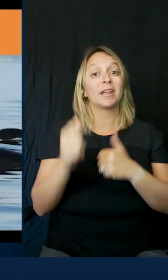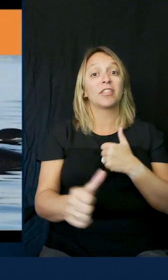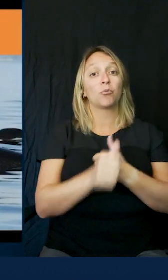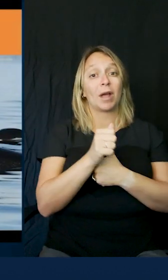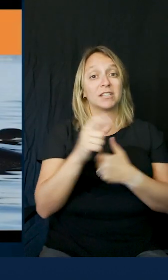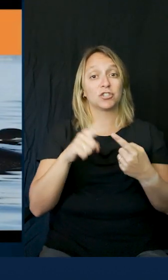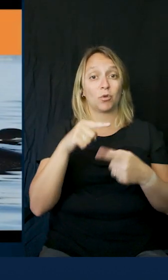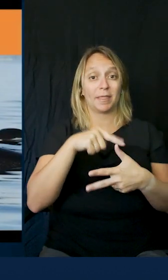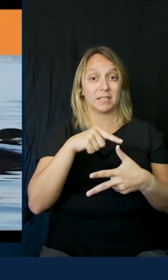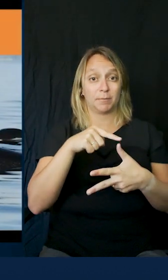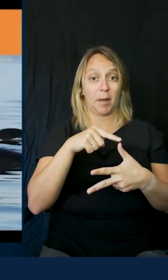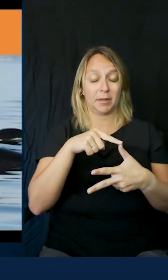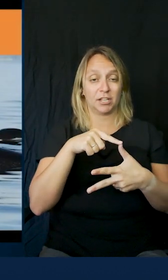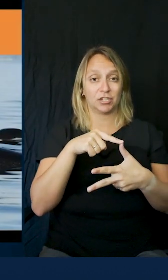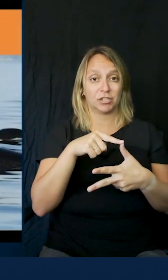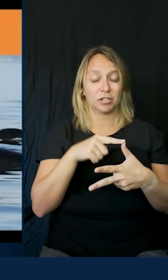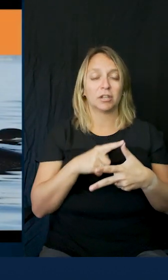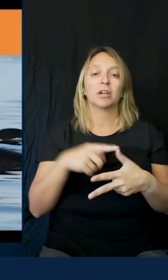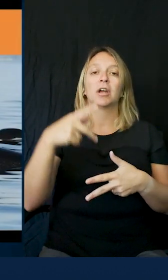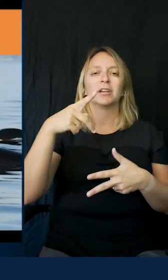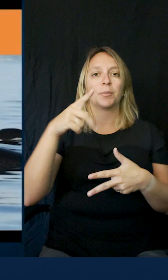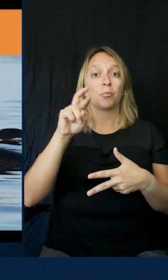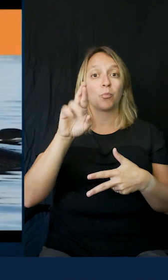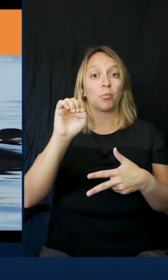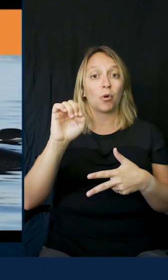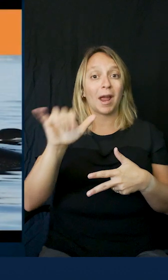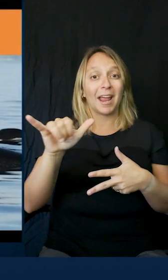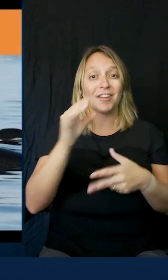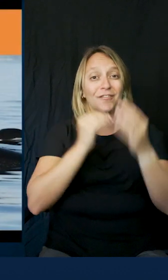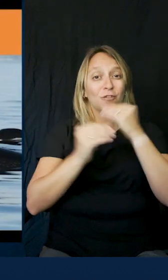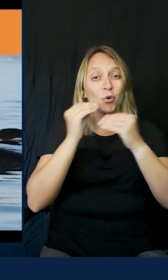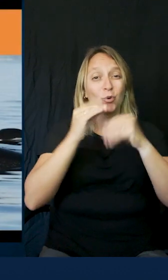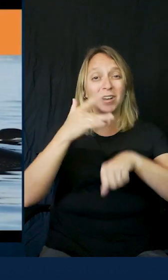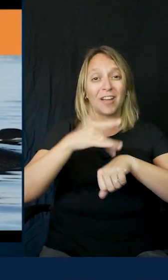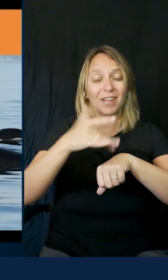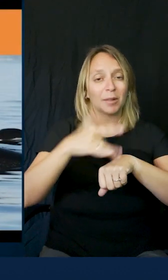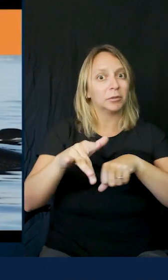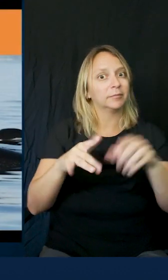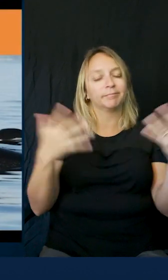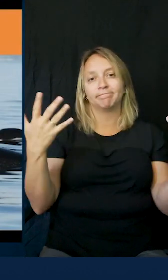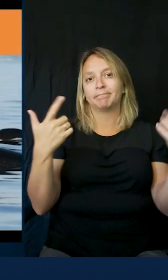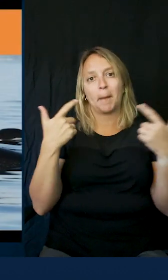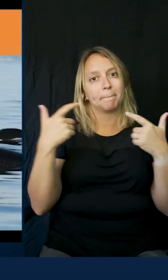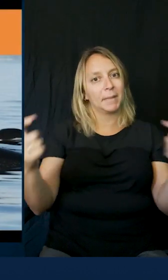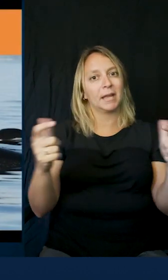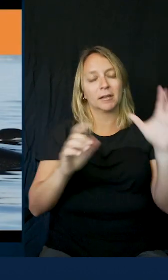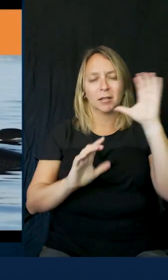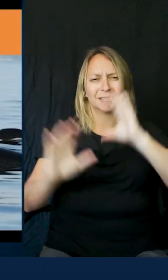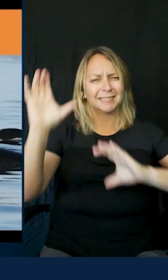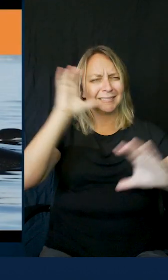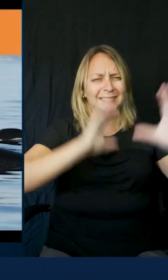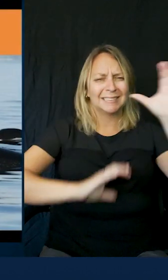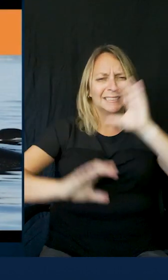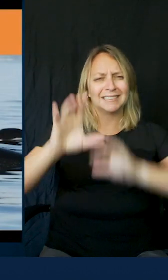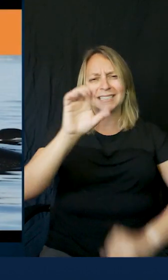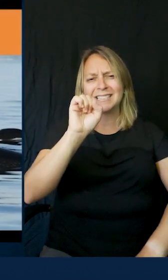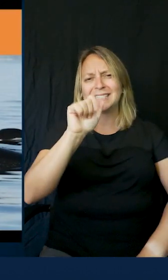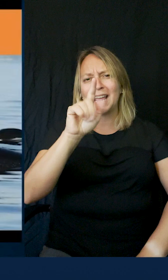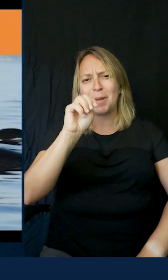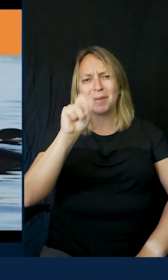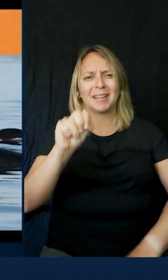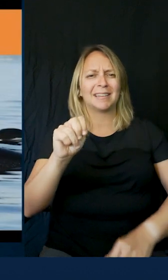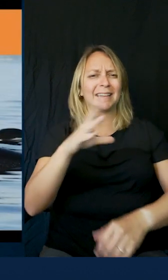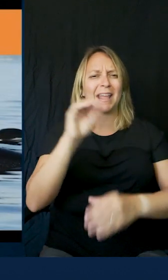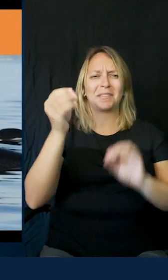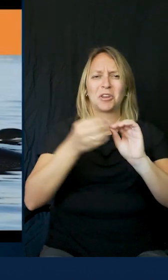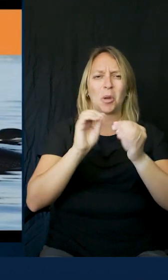this population. So prey availability, that's the big one. They're looking for salmon, and salmon stocks in the Salish Sea are declining.